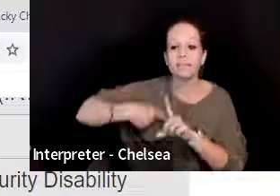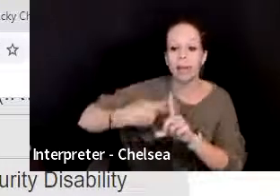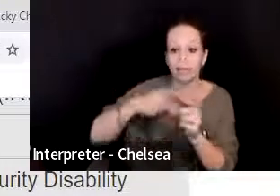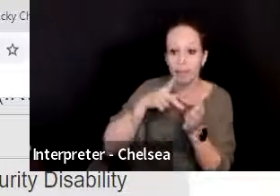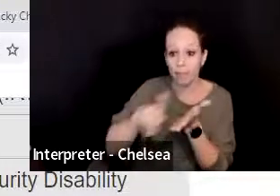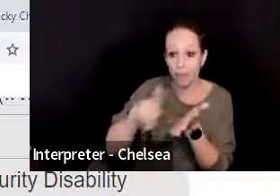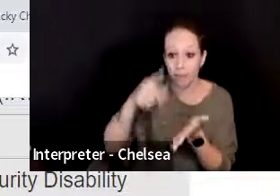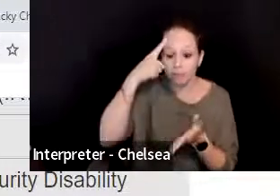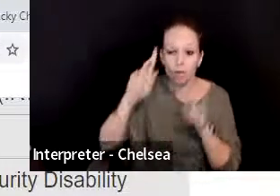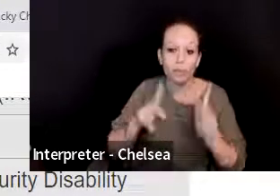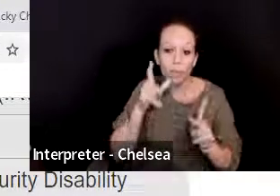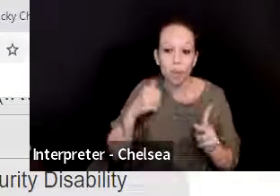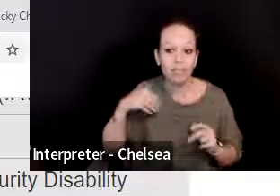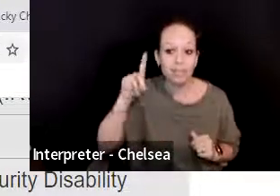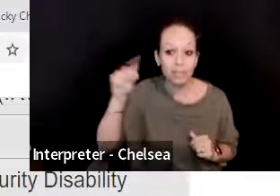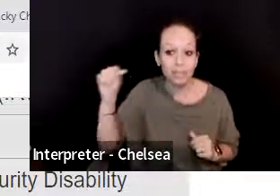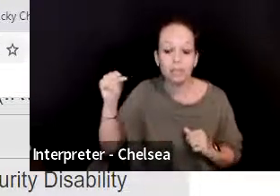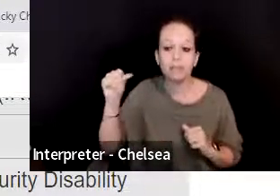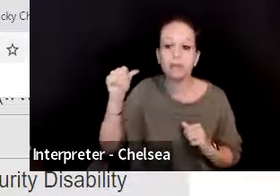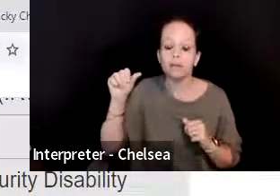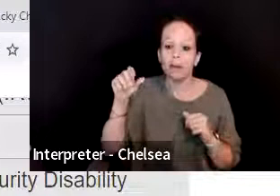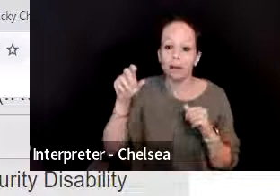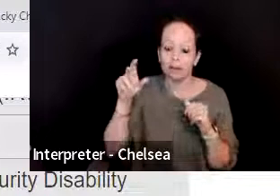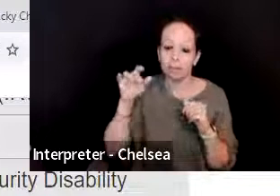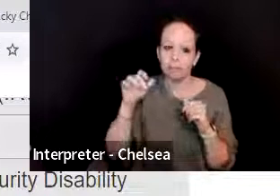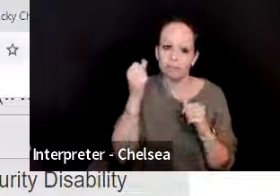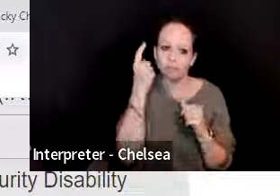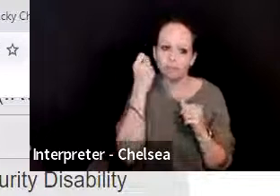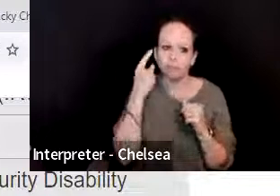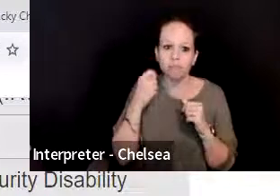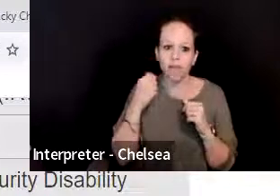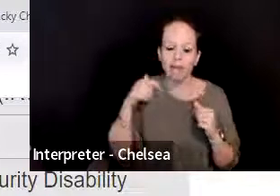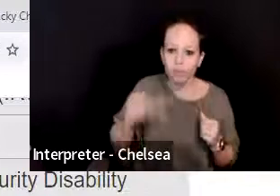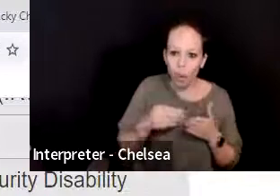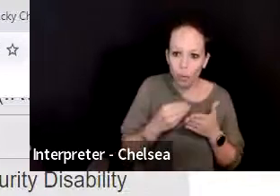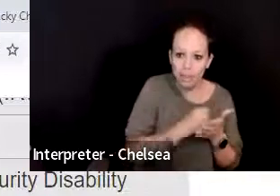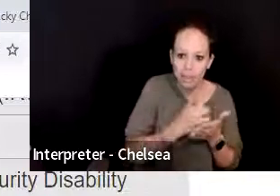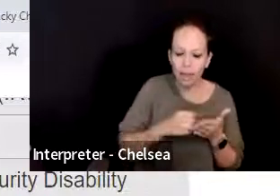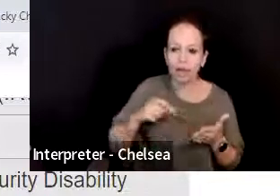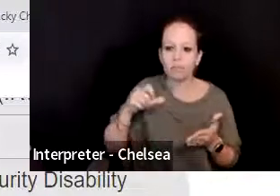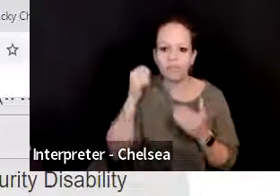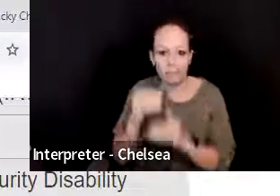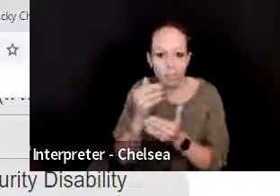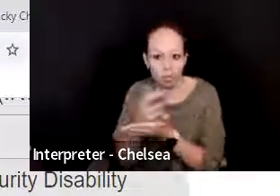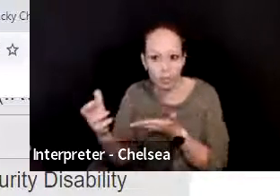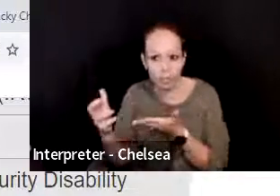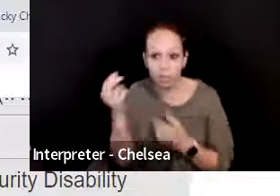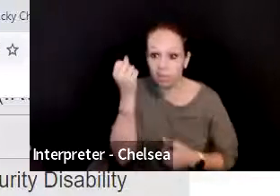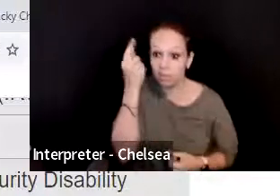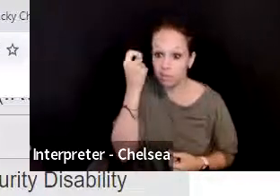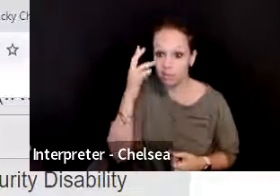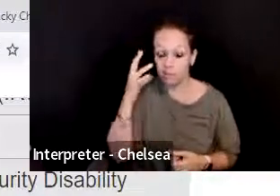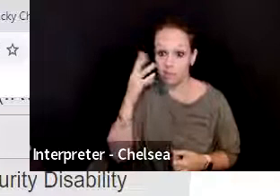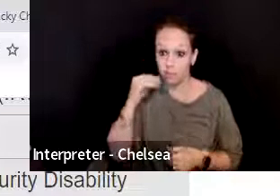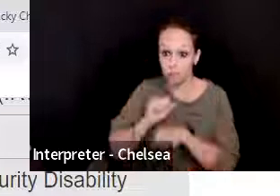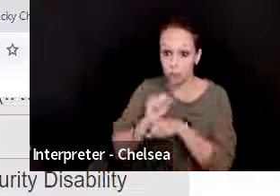with disabilities who have low income and low resources. You do not need to have worked in the past to get